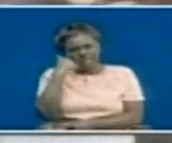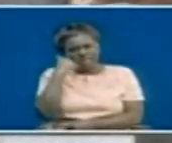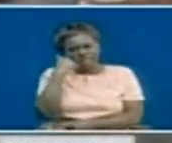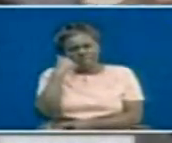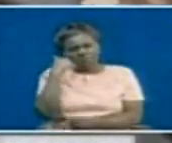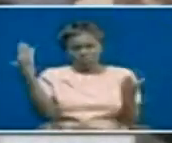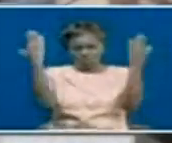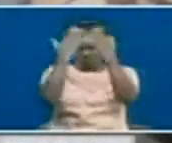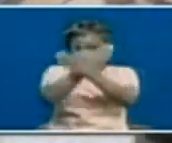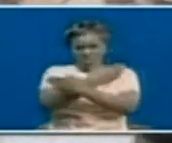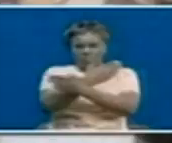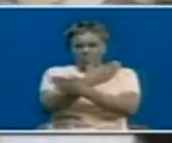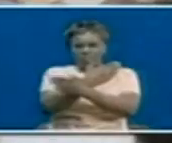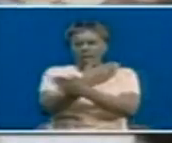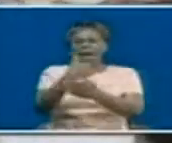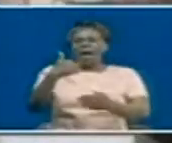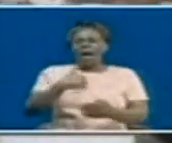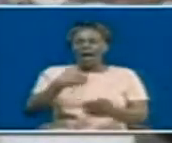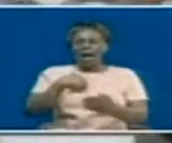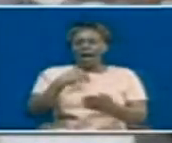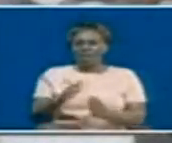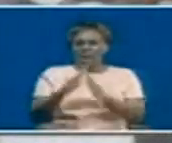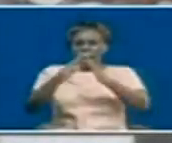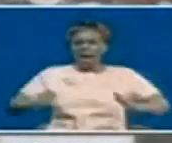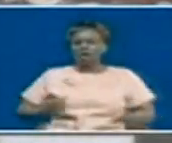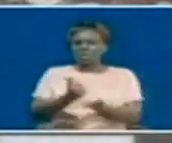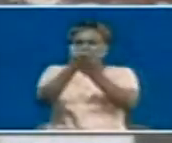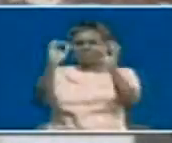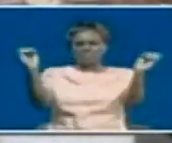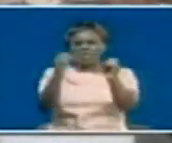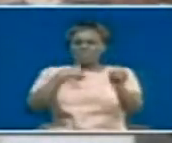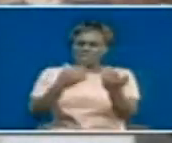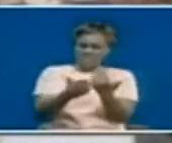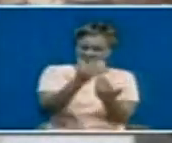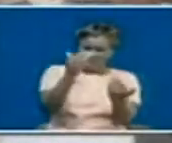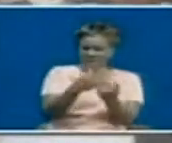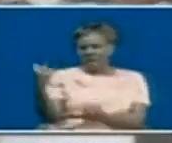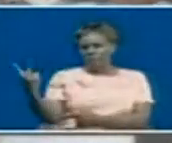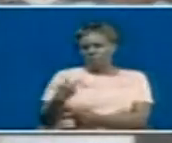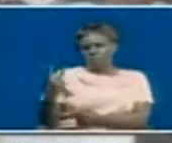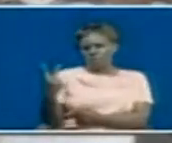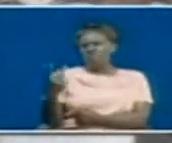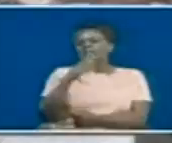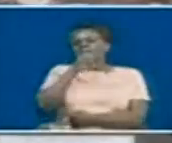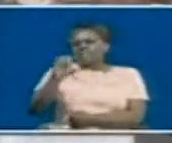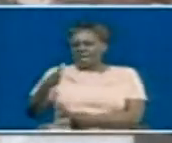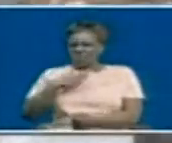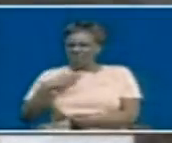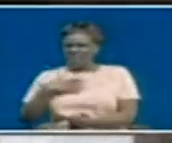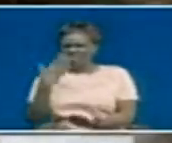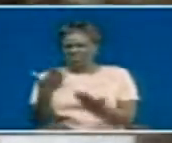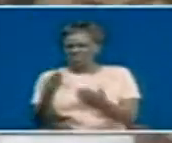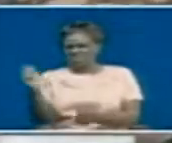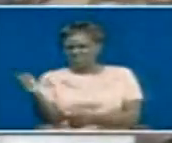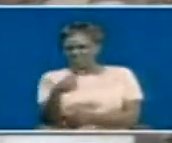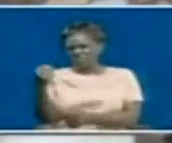night. And now, then I didn't have the house up in the house, so I'd have to take care of both because my son was around 4 months old.